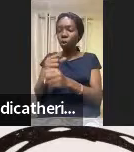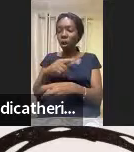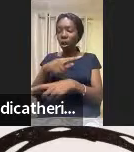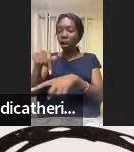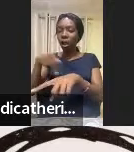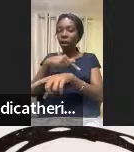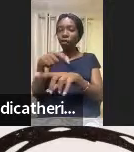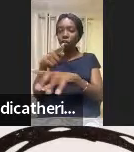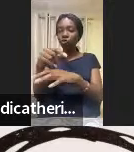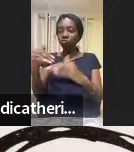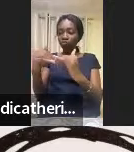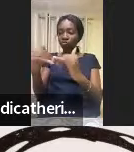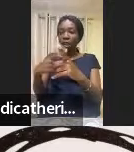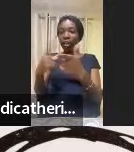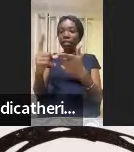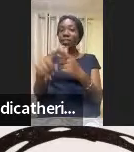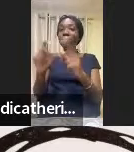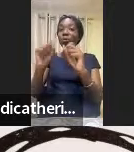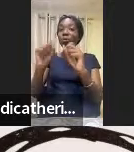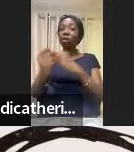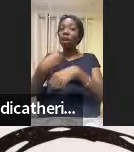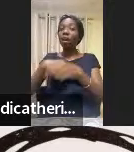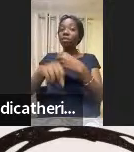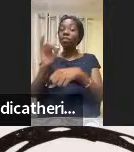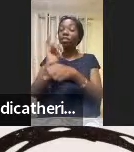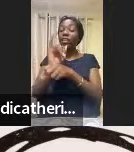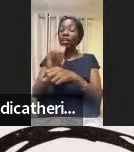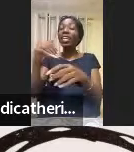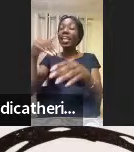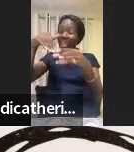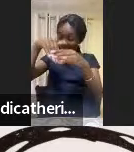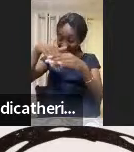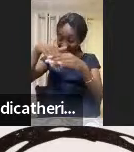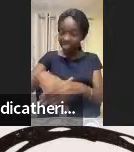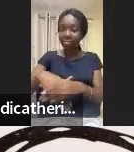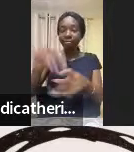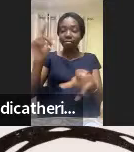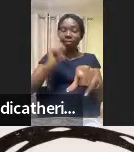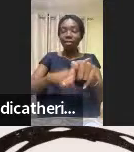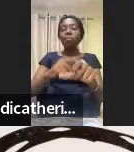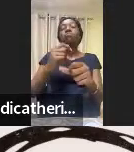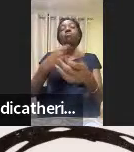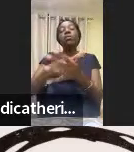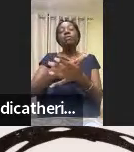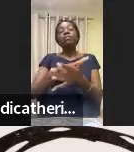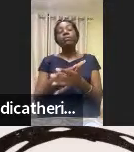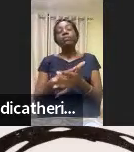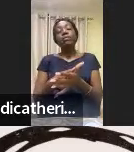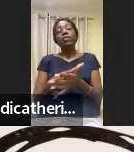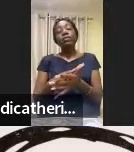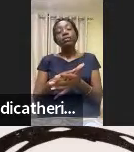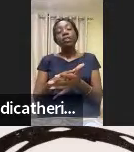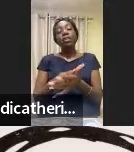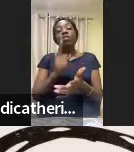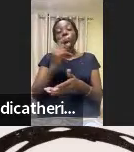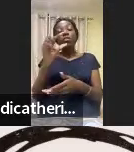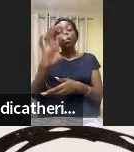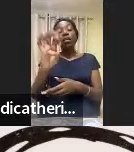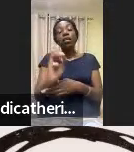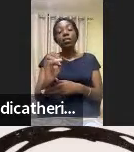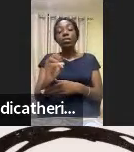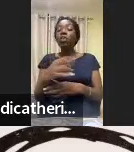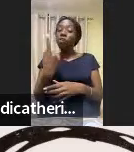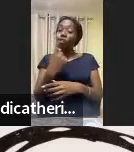you are already doing that innovation within your paid up time. So Grace is just pushing